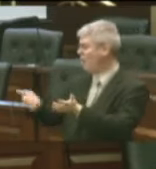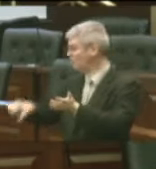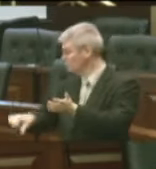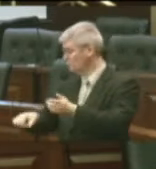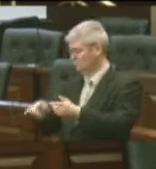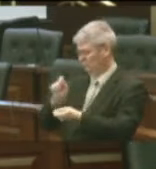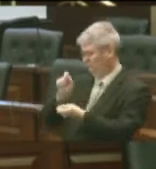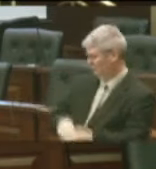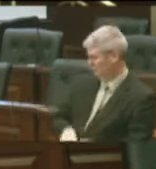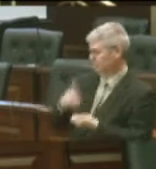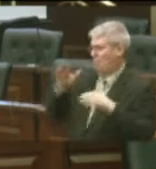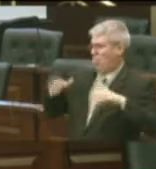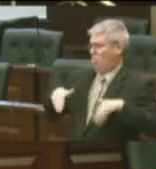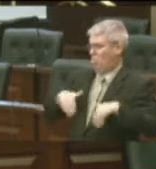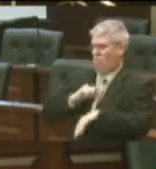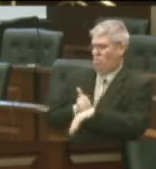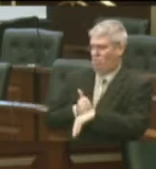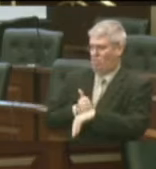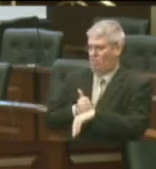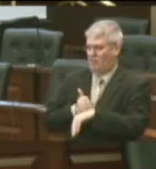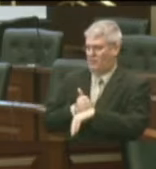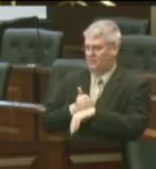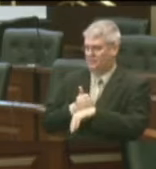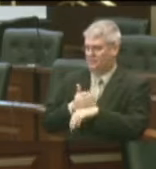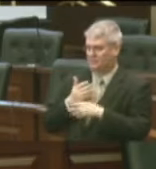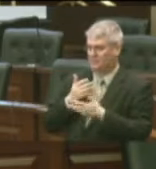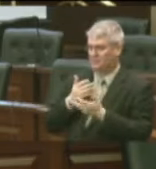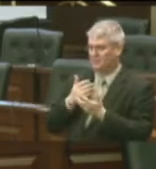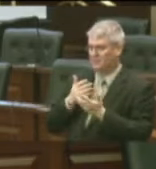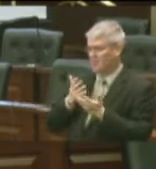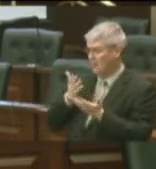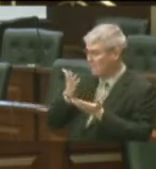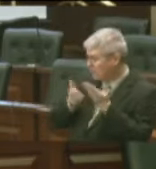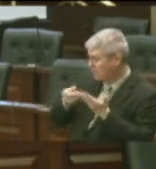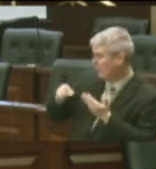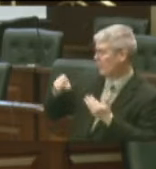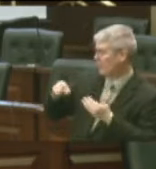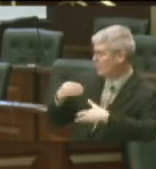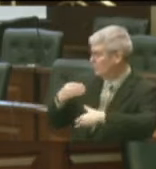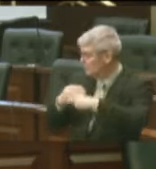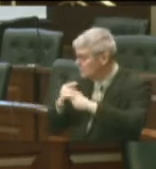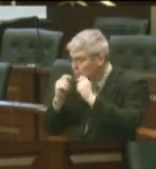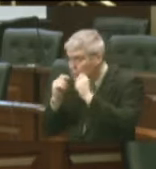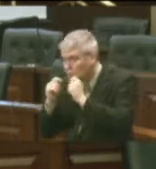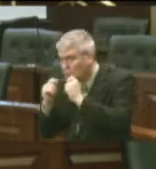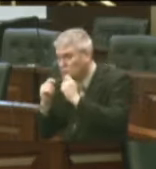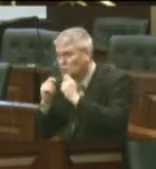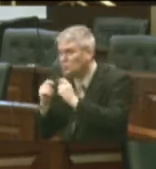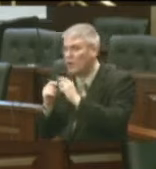to hire a tutor or to supplement the needs and to secure internet, it'll be